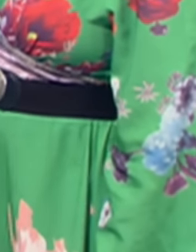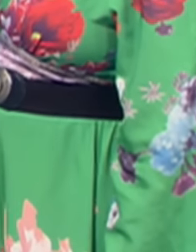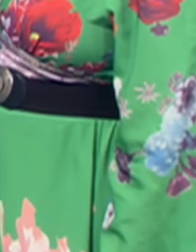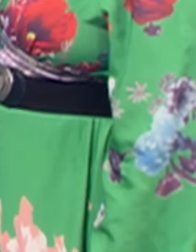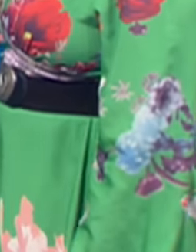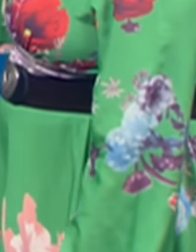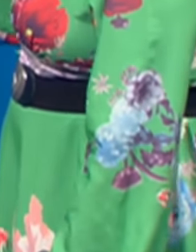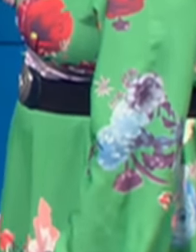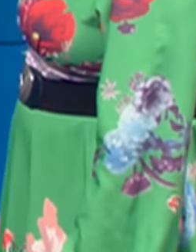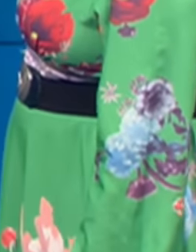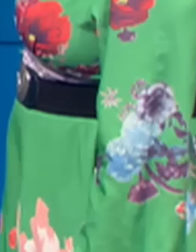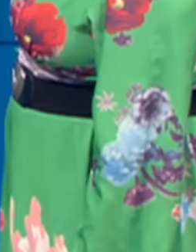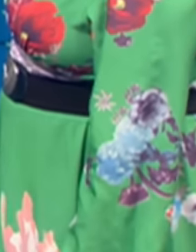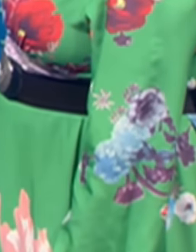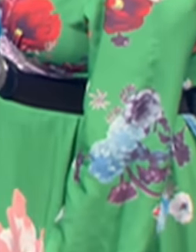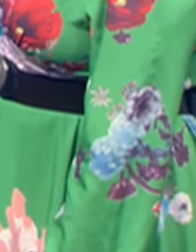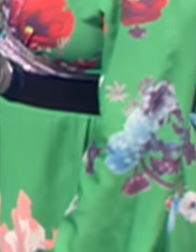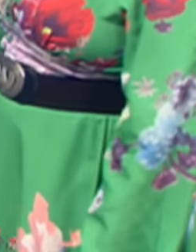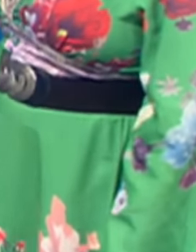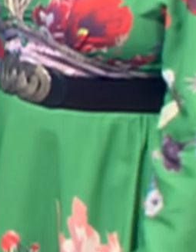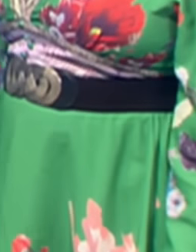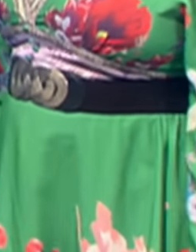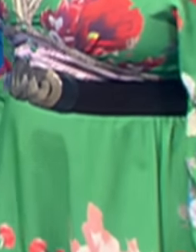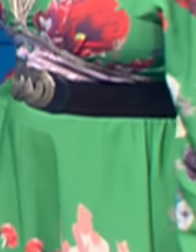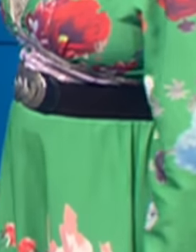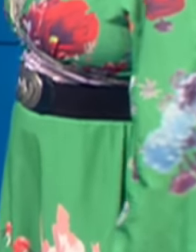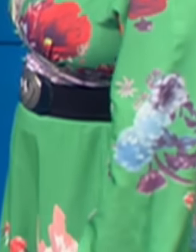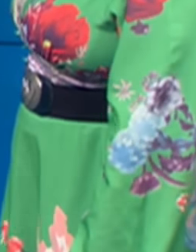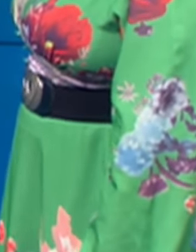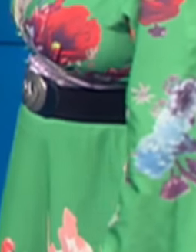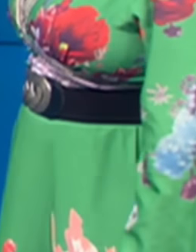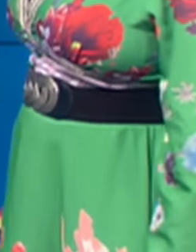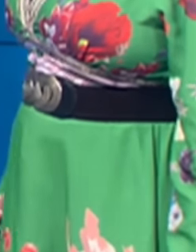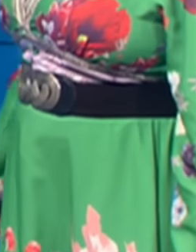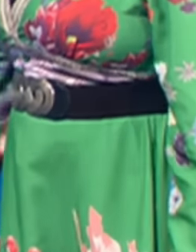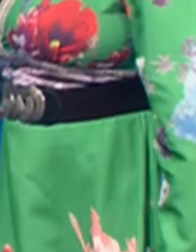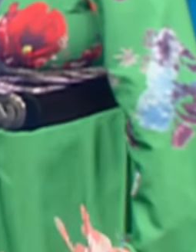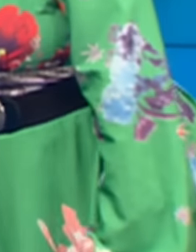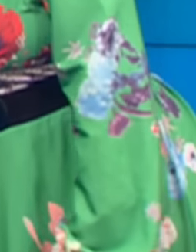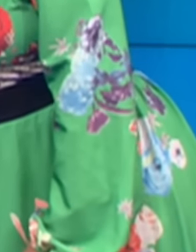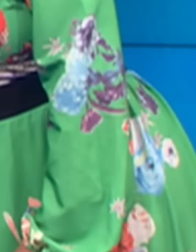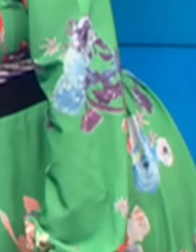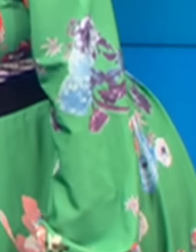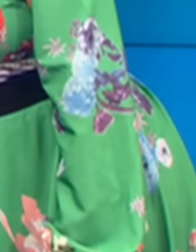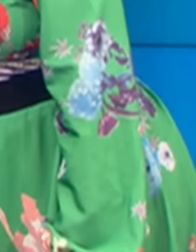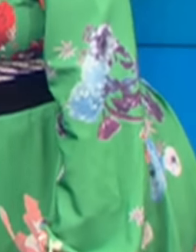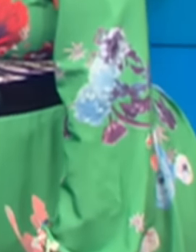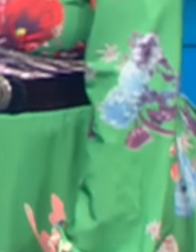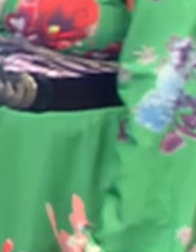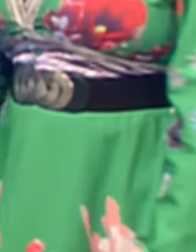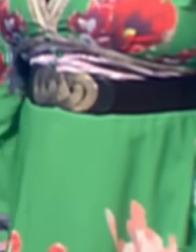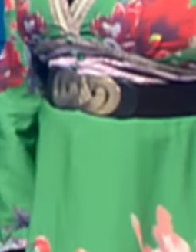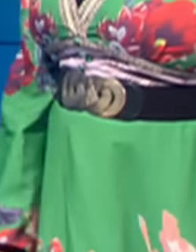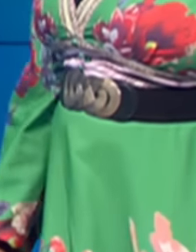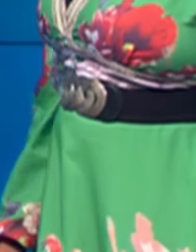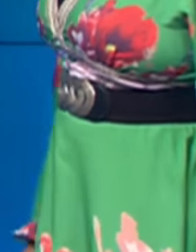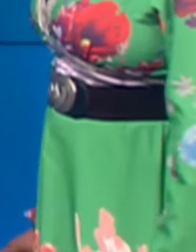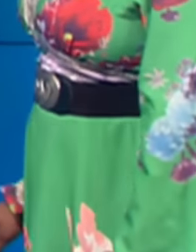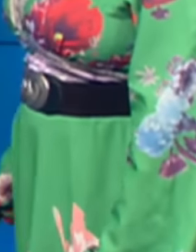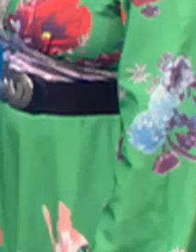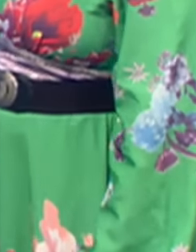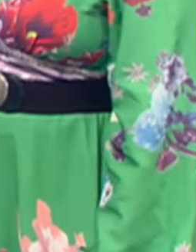go ntše go pipile maru ga re lebelela gona godimo go la Mpumalanga le gona go tlabe go ntše go ne le memoya go tlabe go ntše go ne le phuthola moya o tseneletseng gona go la